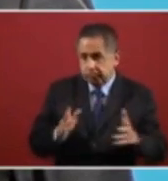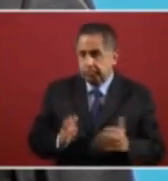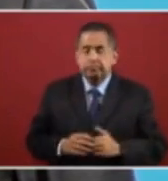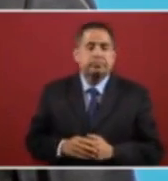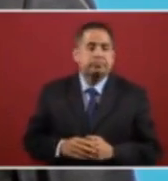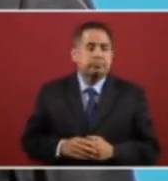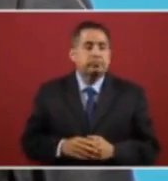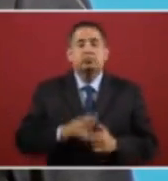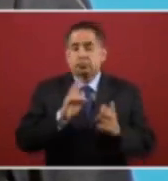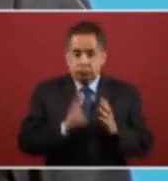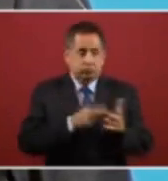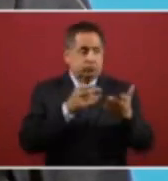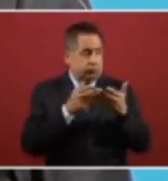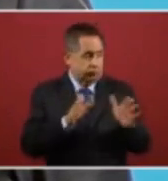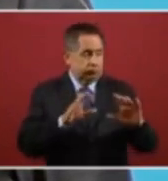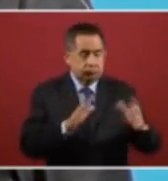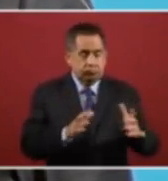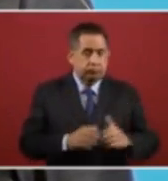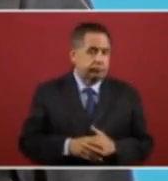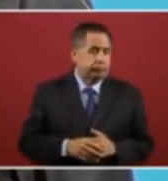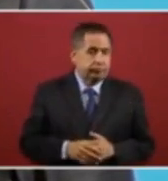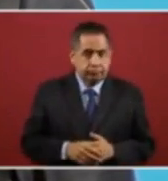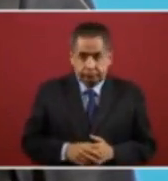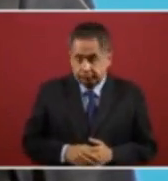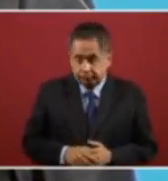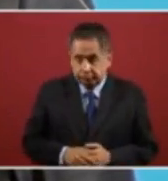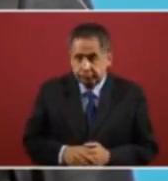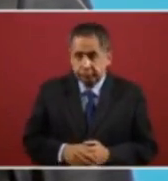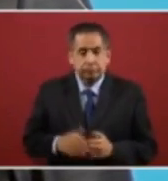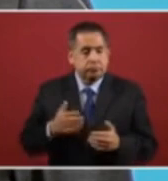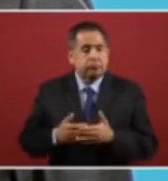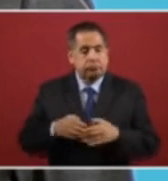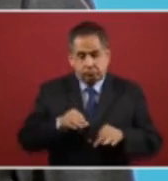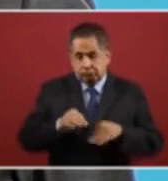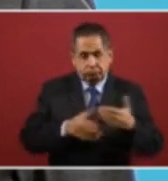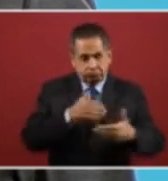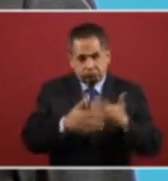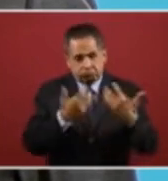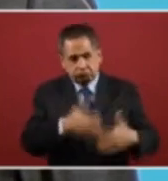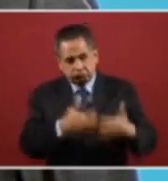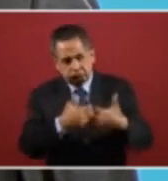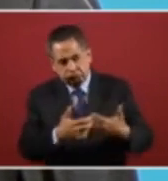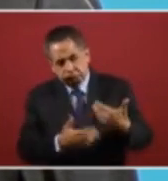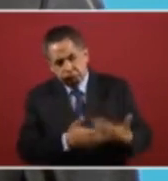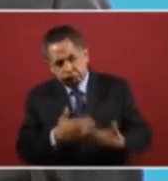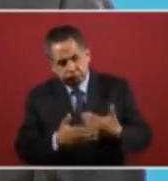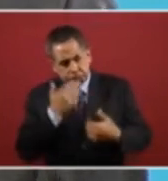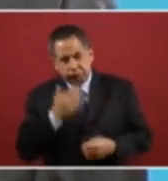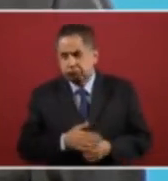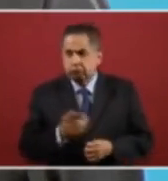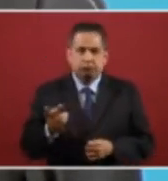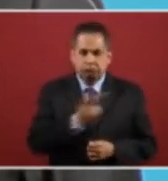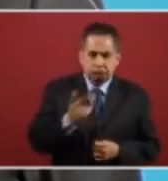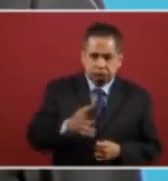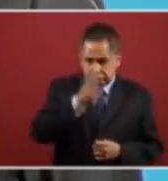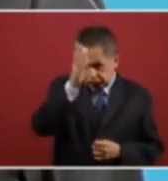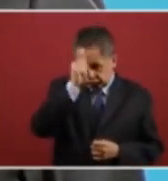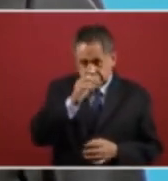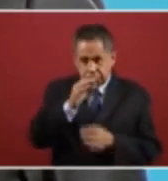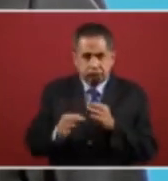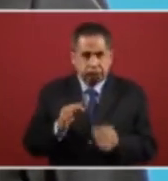an agreement, and then they reopened it, and it is now working, and they came